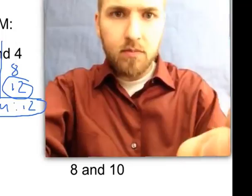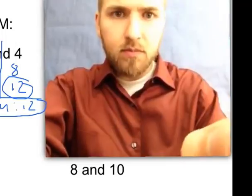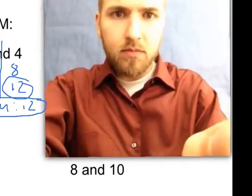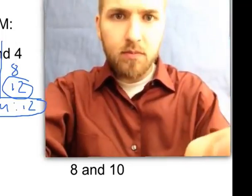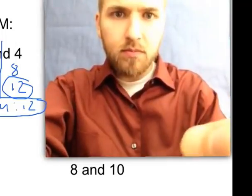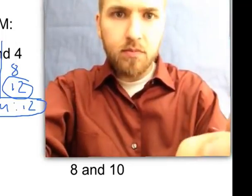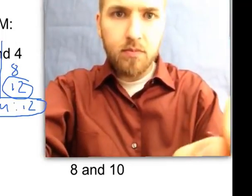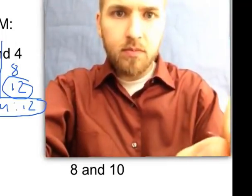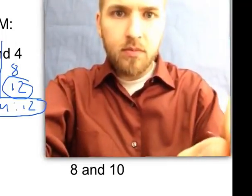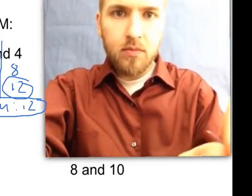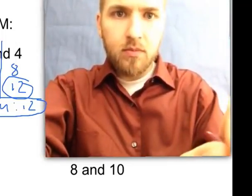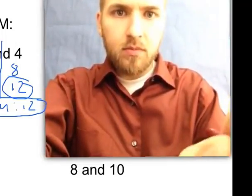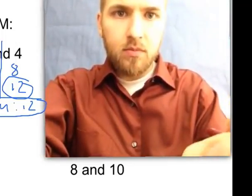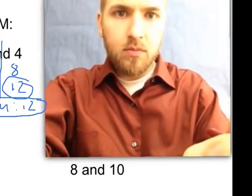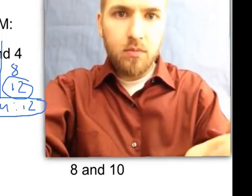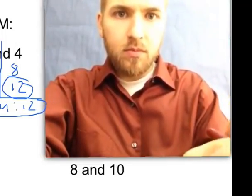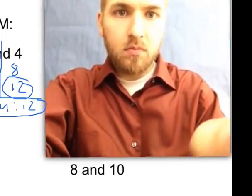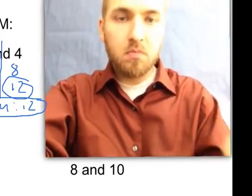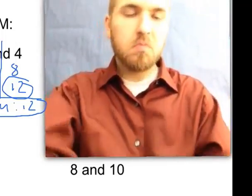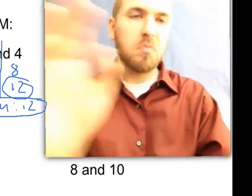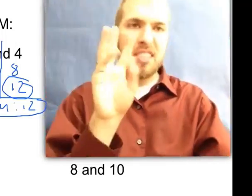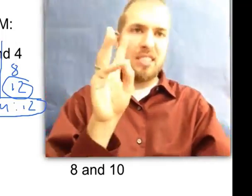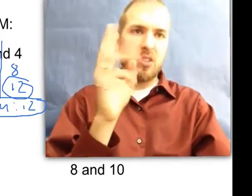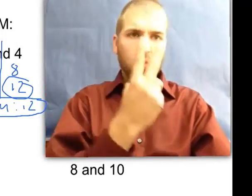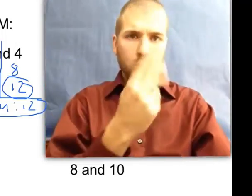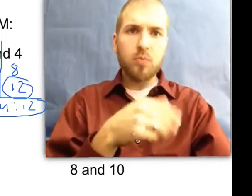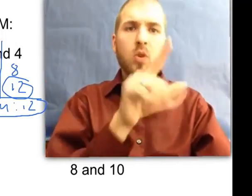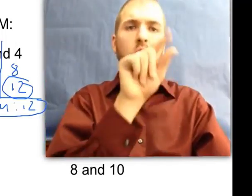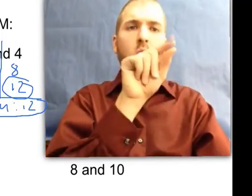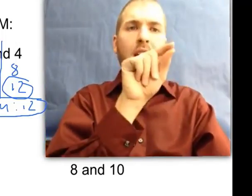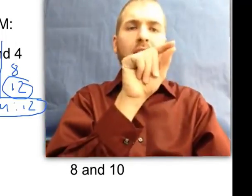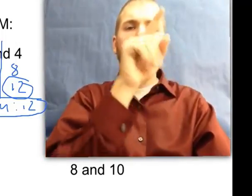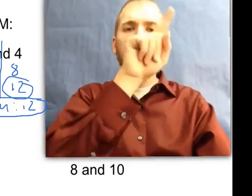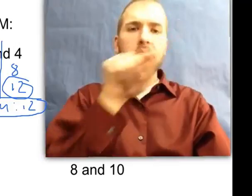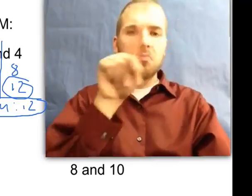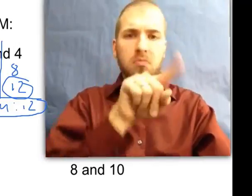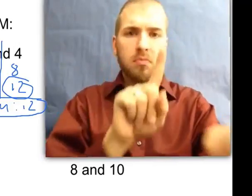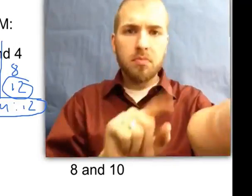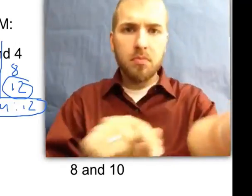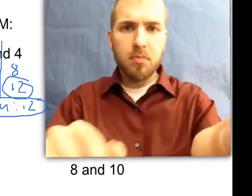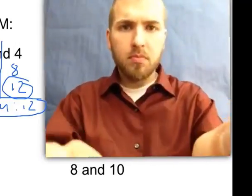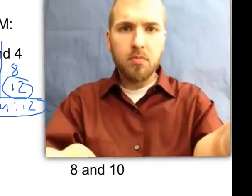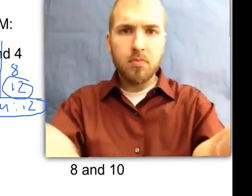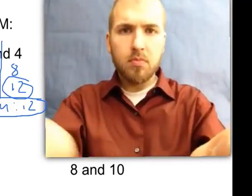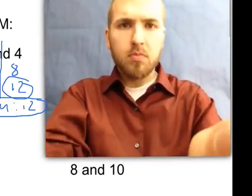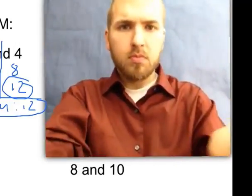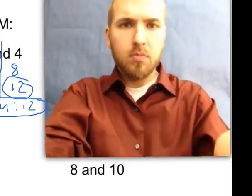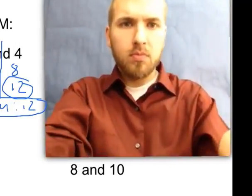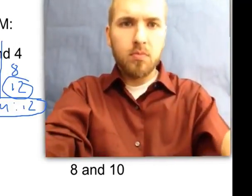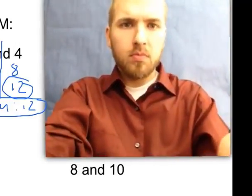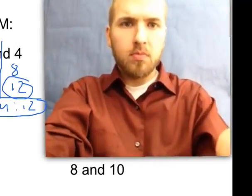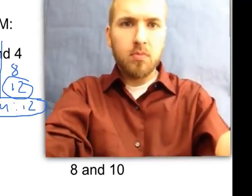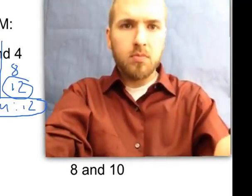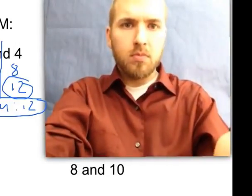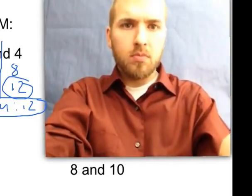times 2, which is 12. So let's move on to the next one. We have 12 and 20. So these are higher numbers, so we're going to use the factoring